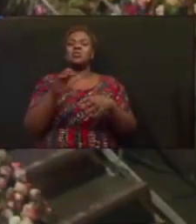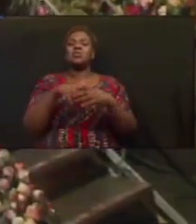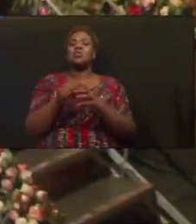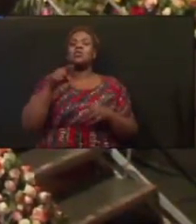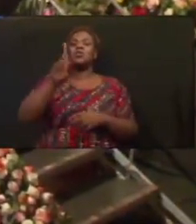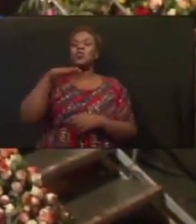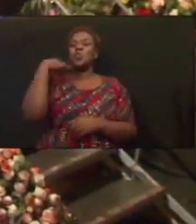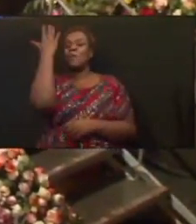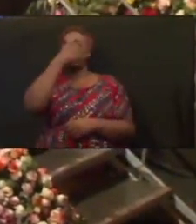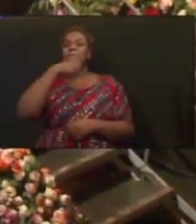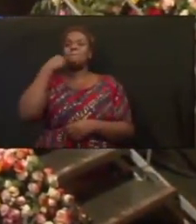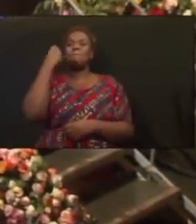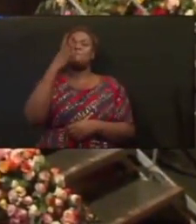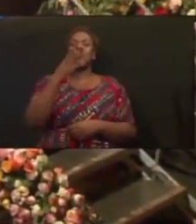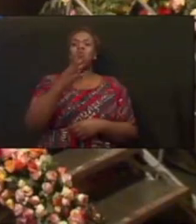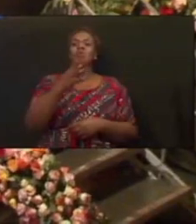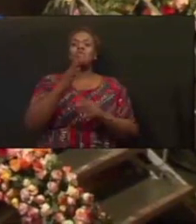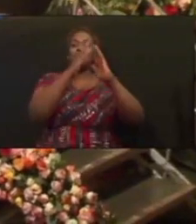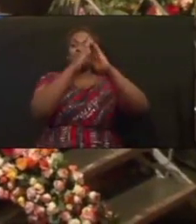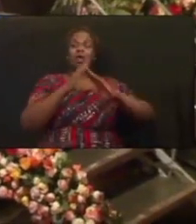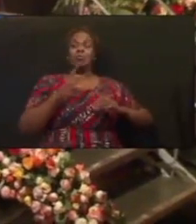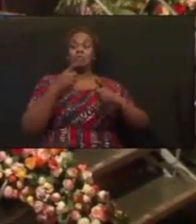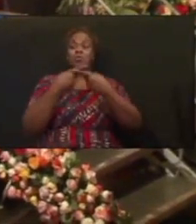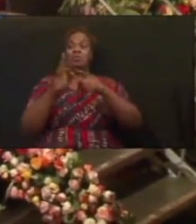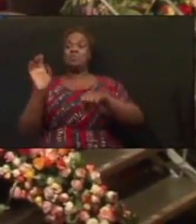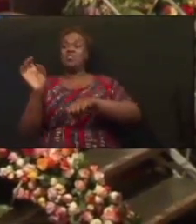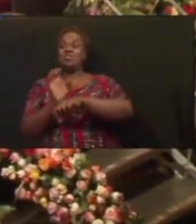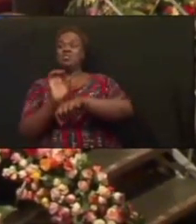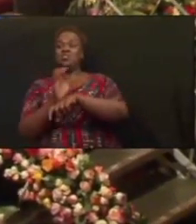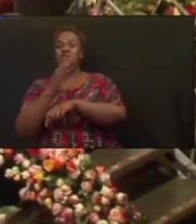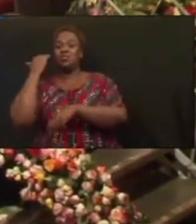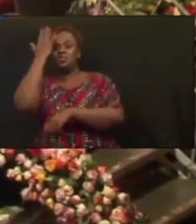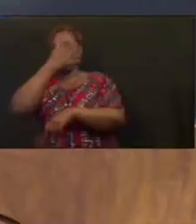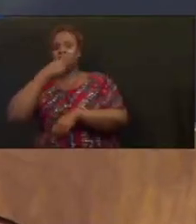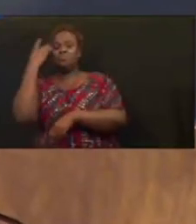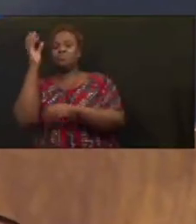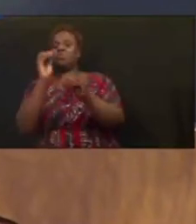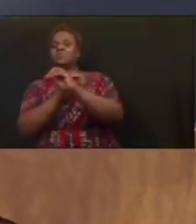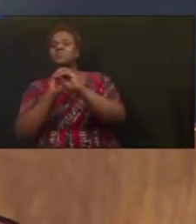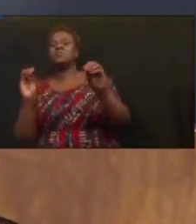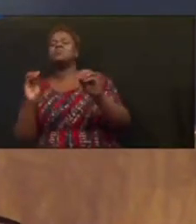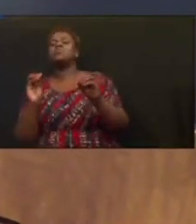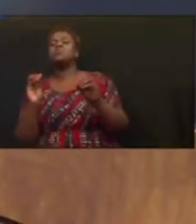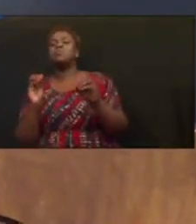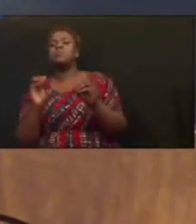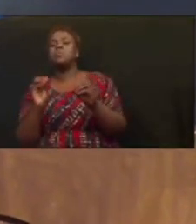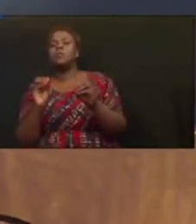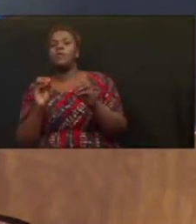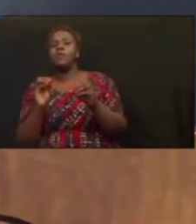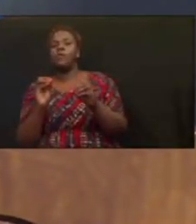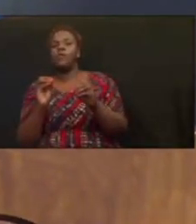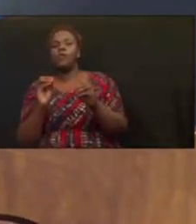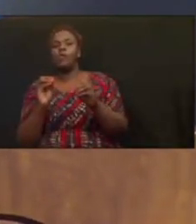lies waste. We are reading to 8. Now therefore, thus saith the Lord, consider your ways.